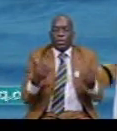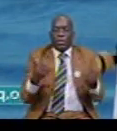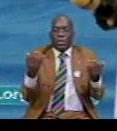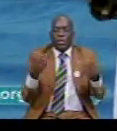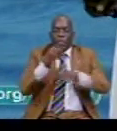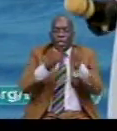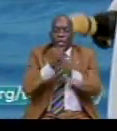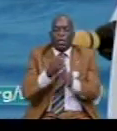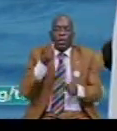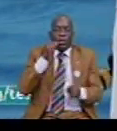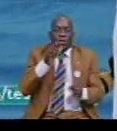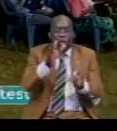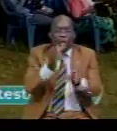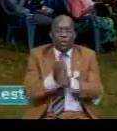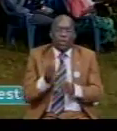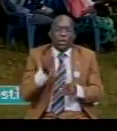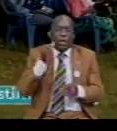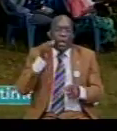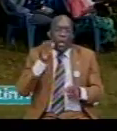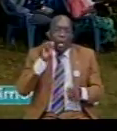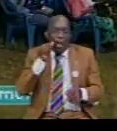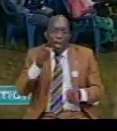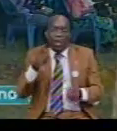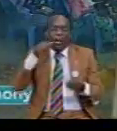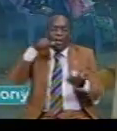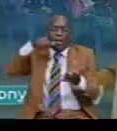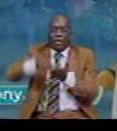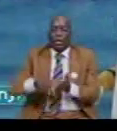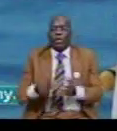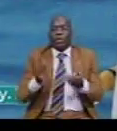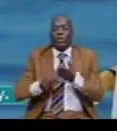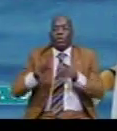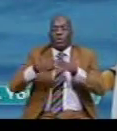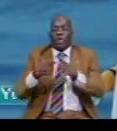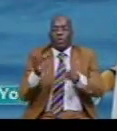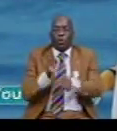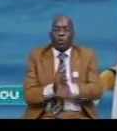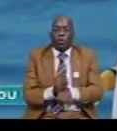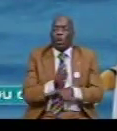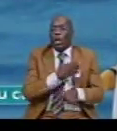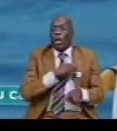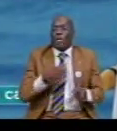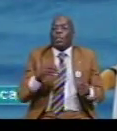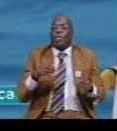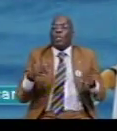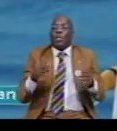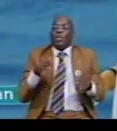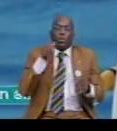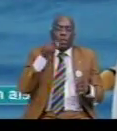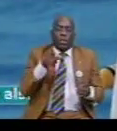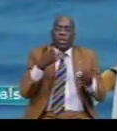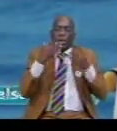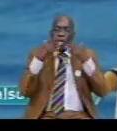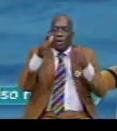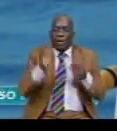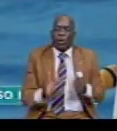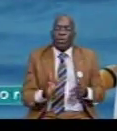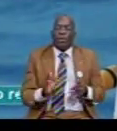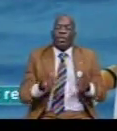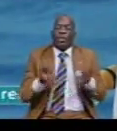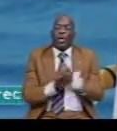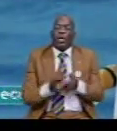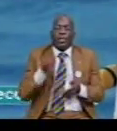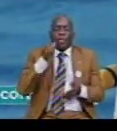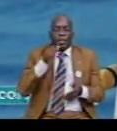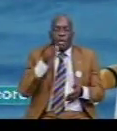letter. I thank the Lord. It brought a lot of joy to the family because it has really been a source of concern. And I promised God that I was going to